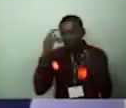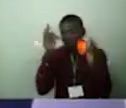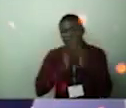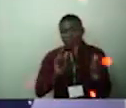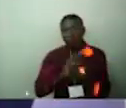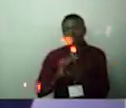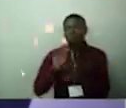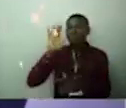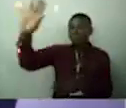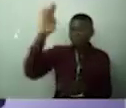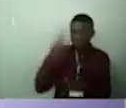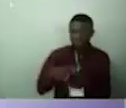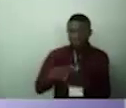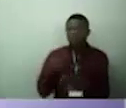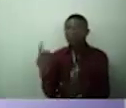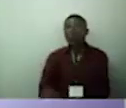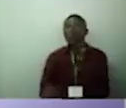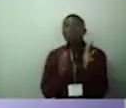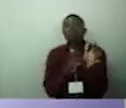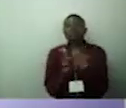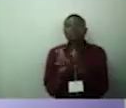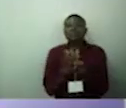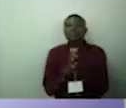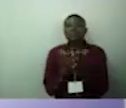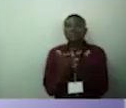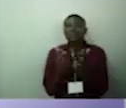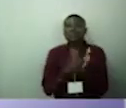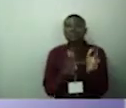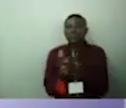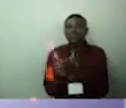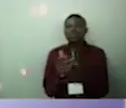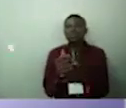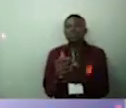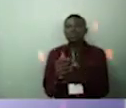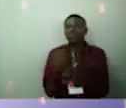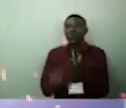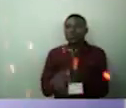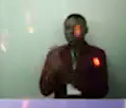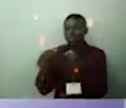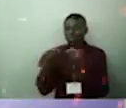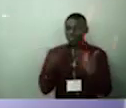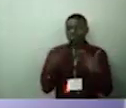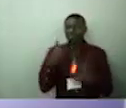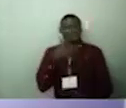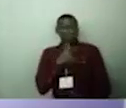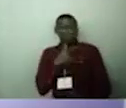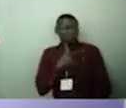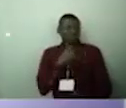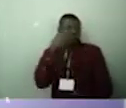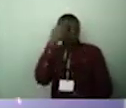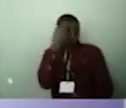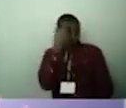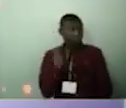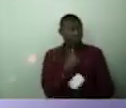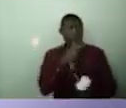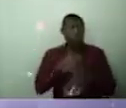name shall be called Jesus. And what the Lord was laying on my heart was that the angel said, the reason why you'll be